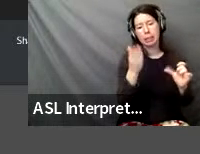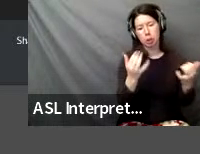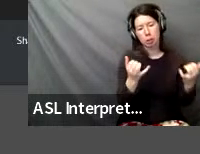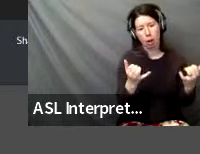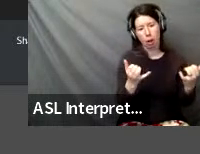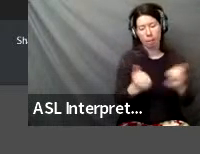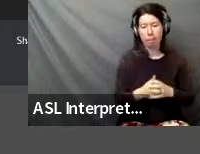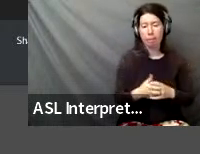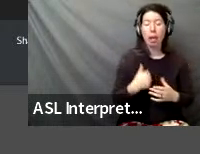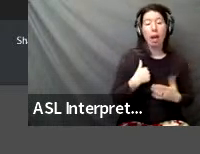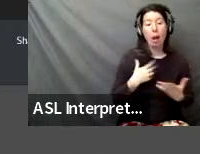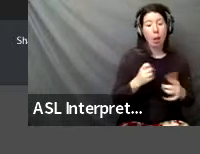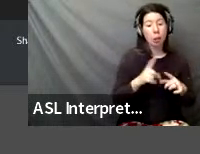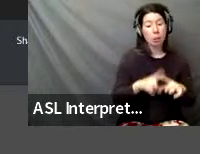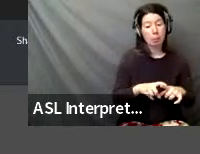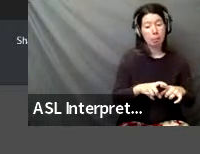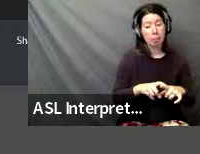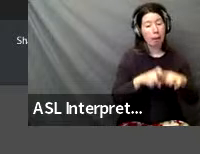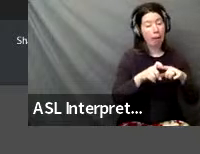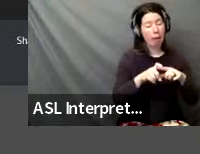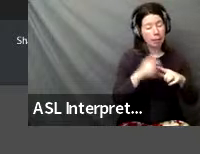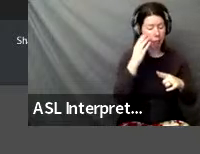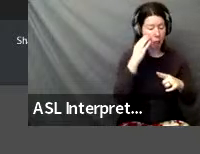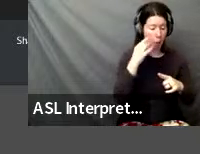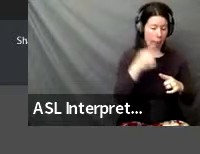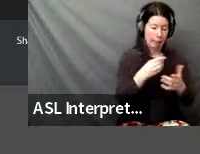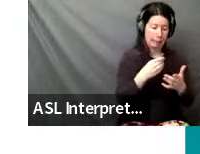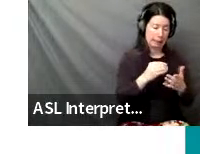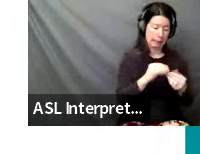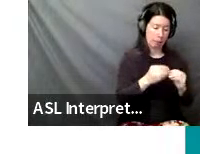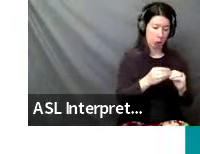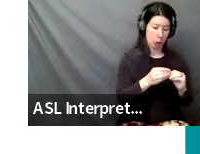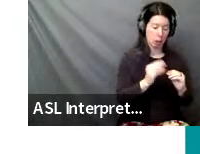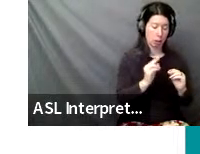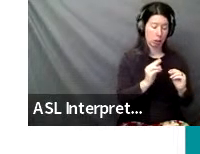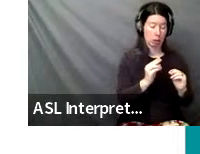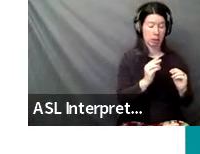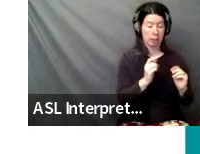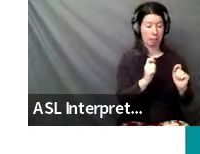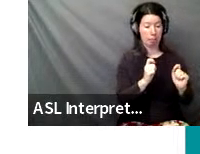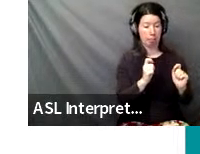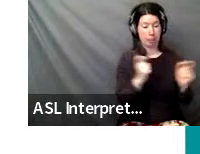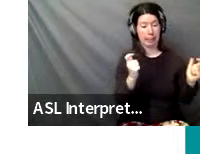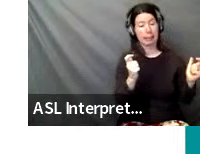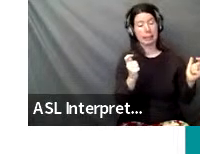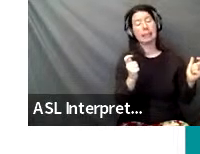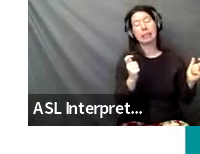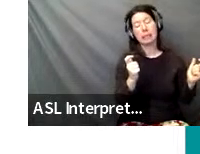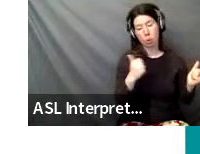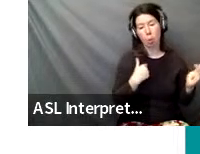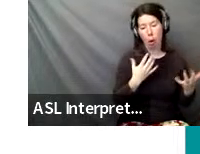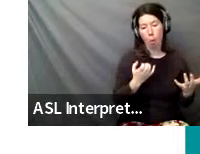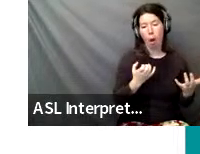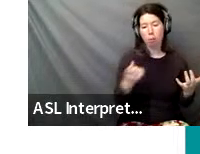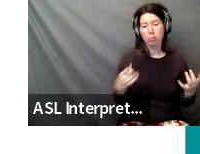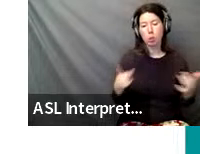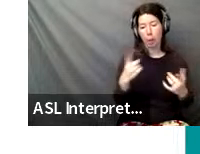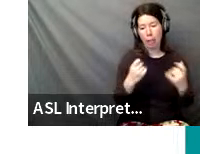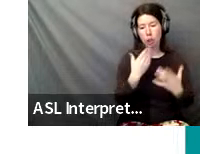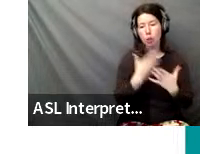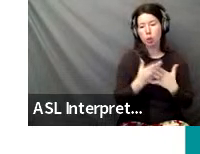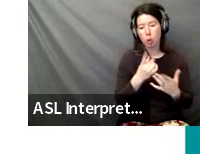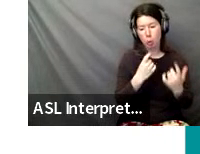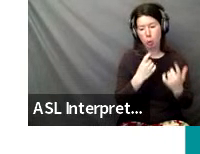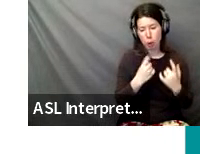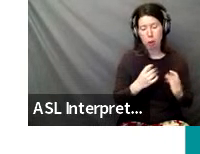I wanted to pause since, it's kind of a big number, and wanted to let people ask really good questions. So now we want